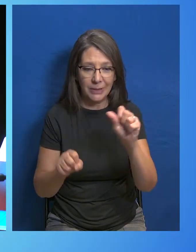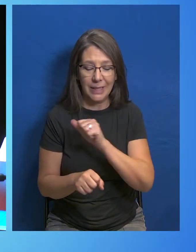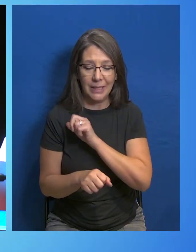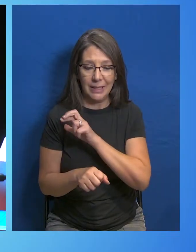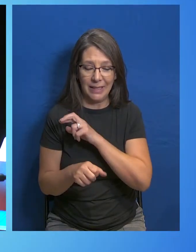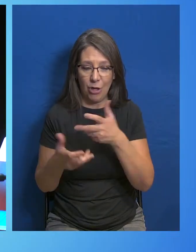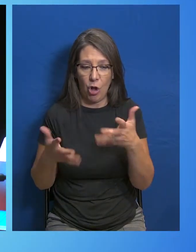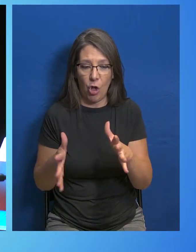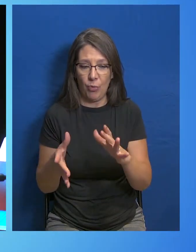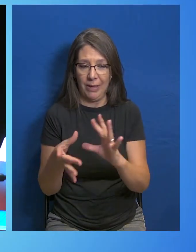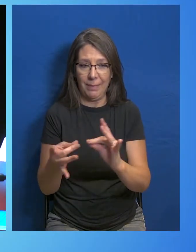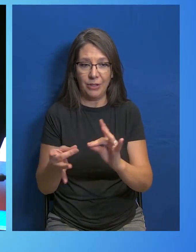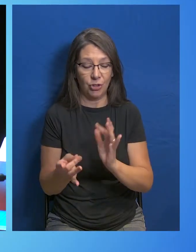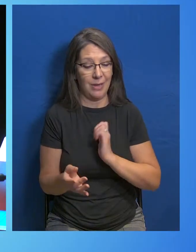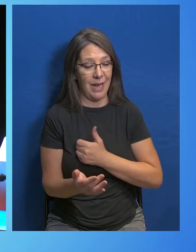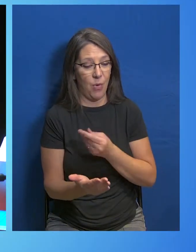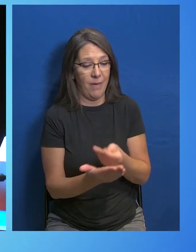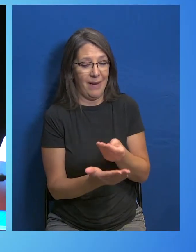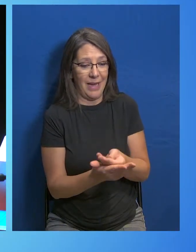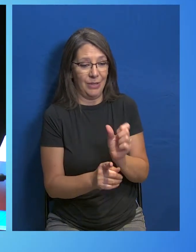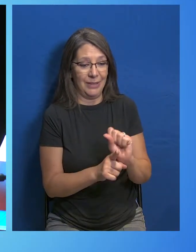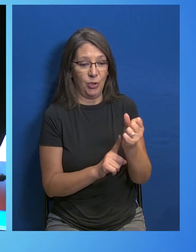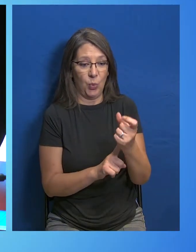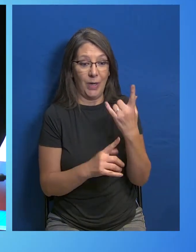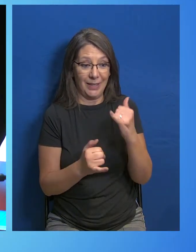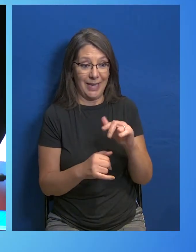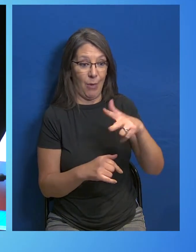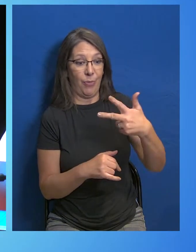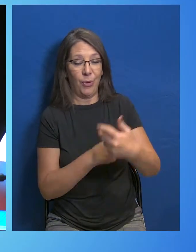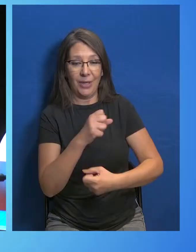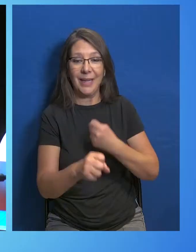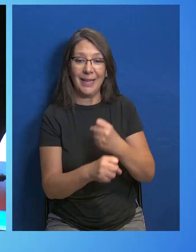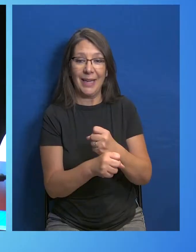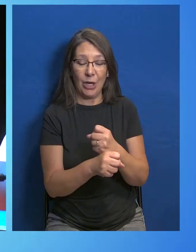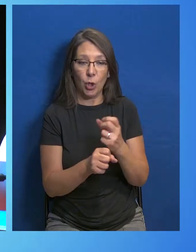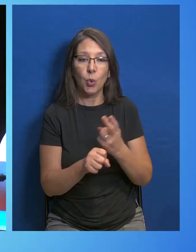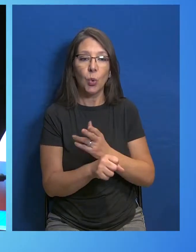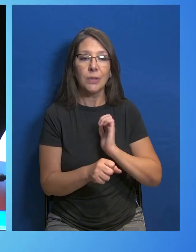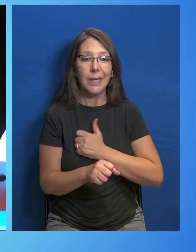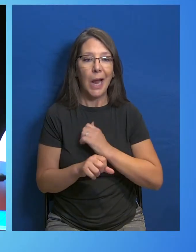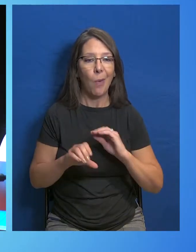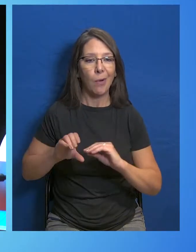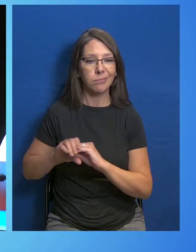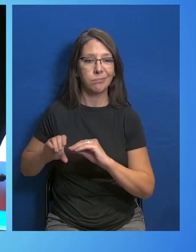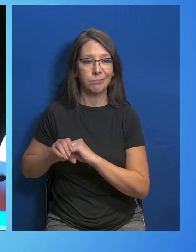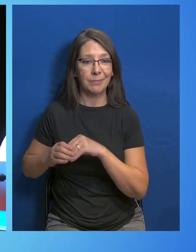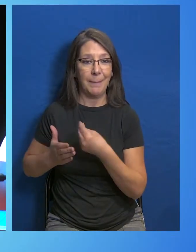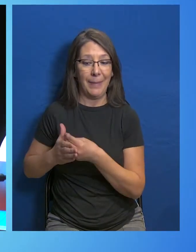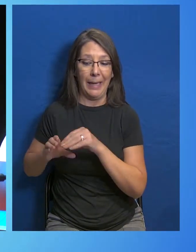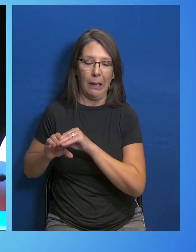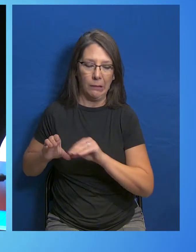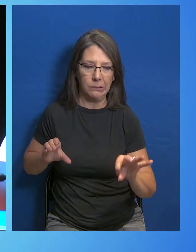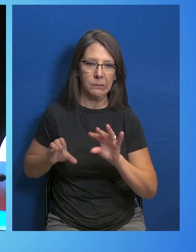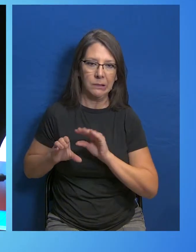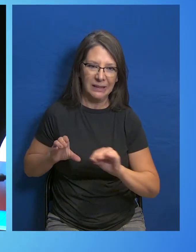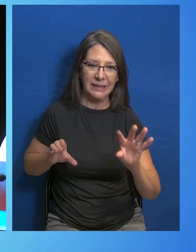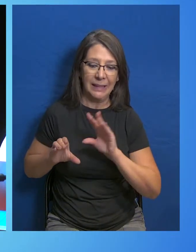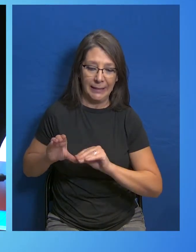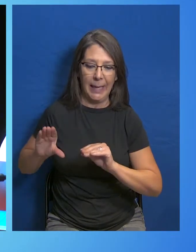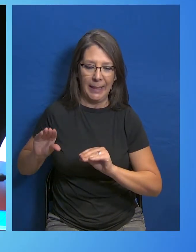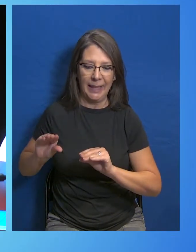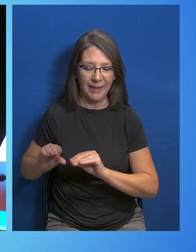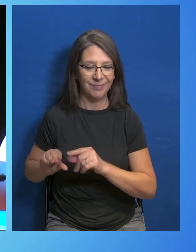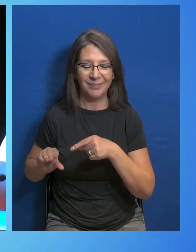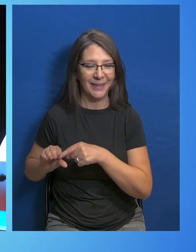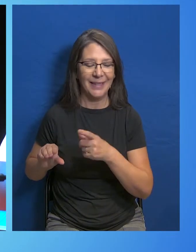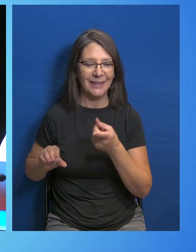financial situation going into our third year of using our cash reserves is not keeping at the pace of our